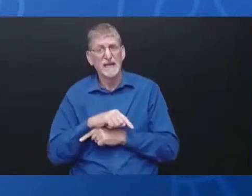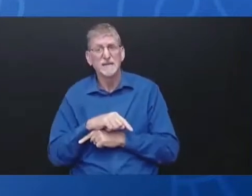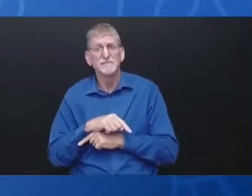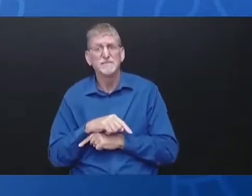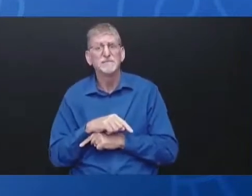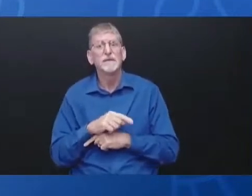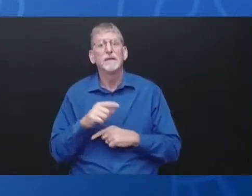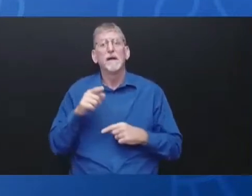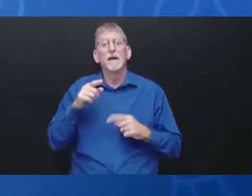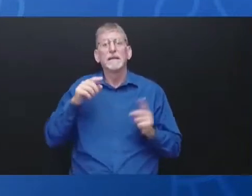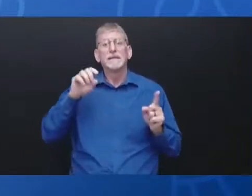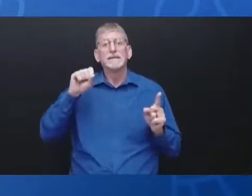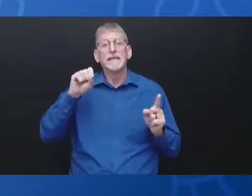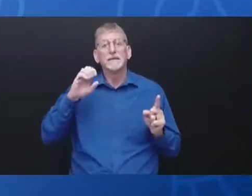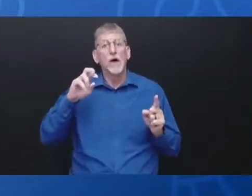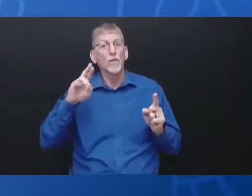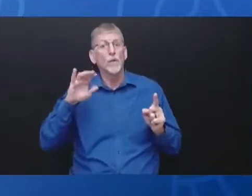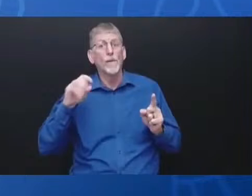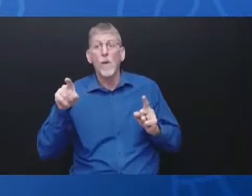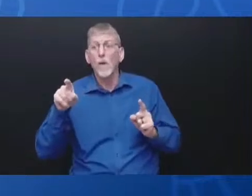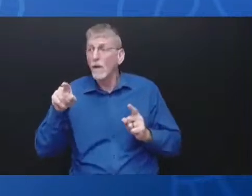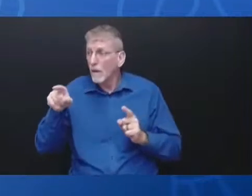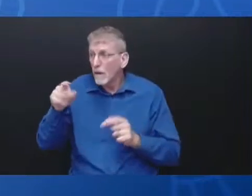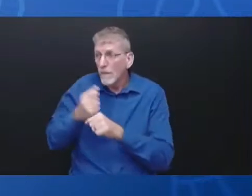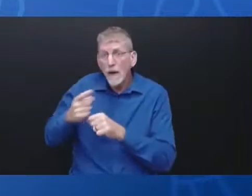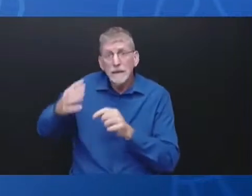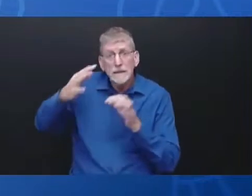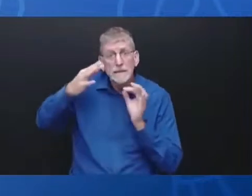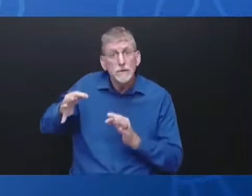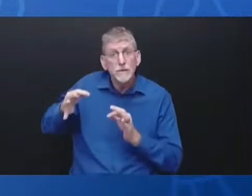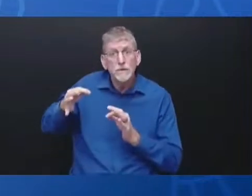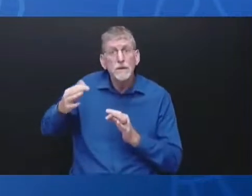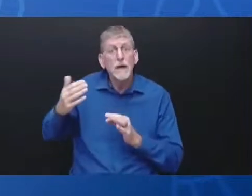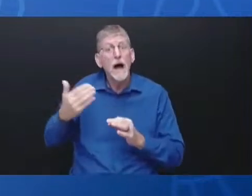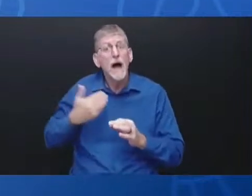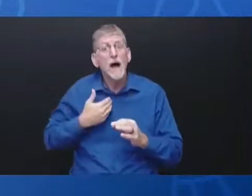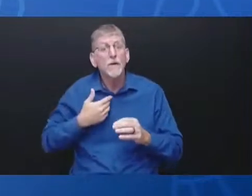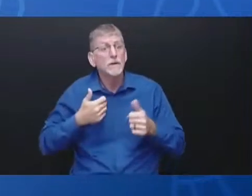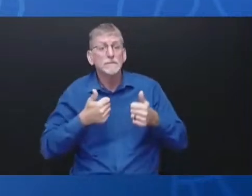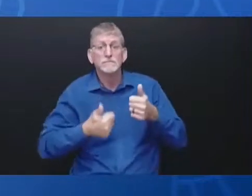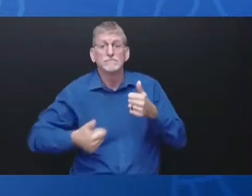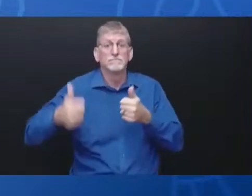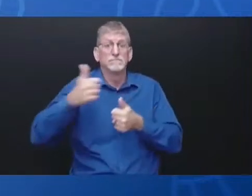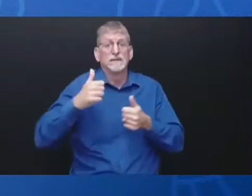diplomats convoked the South African embassy staff for an